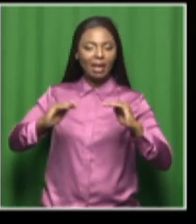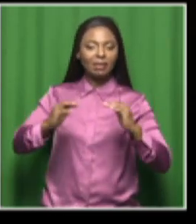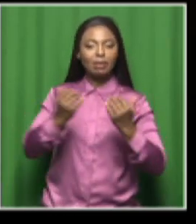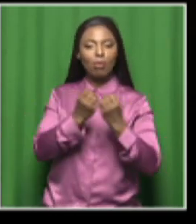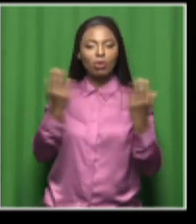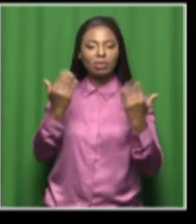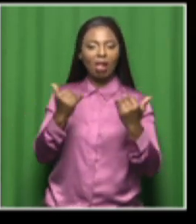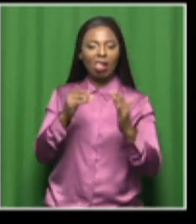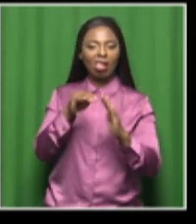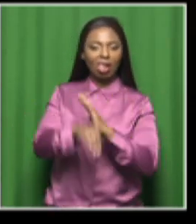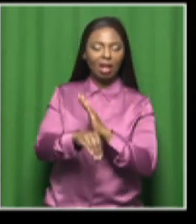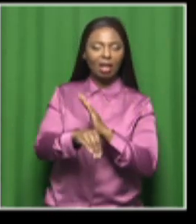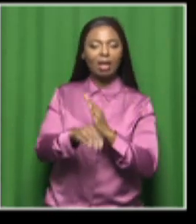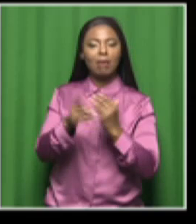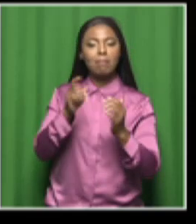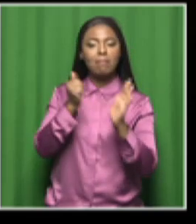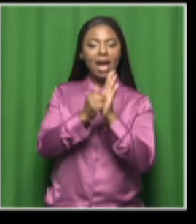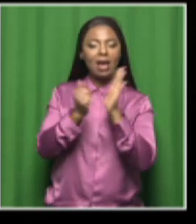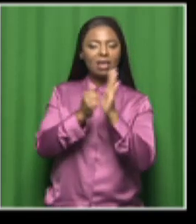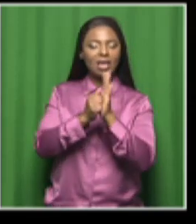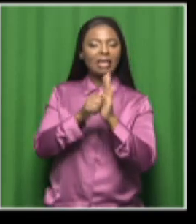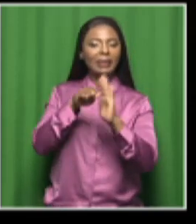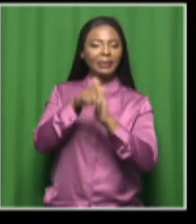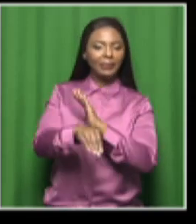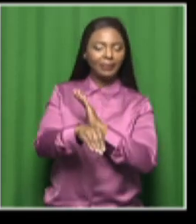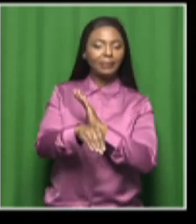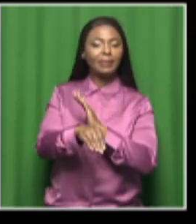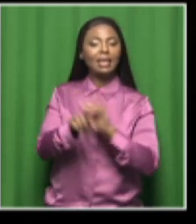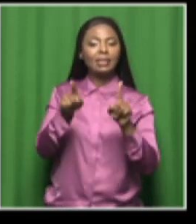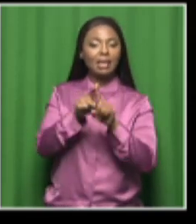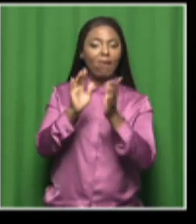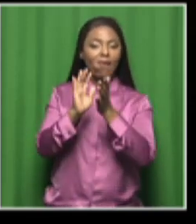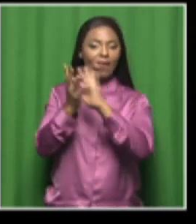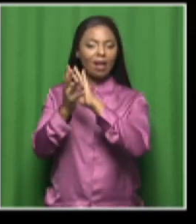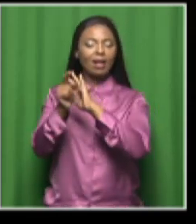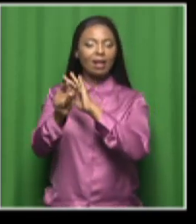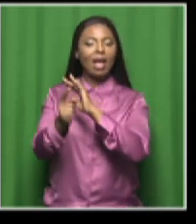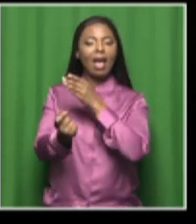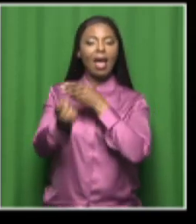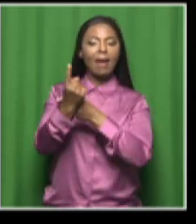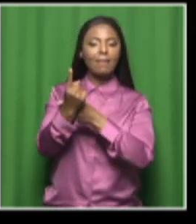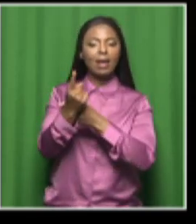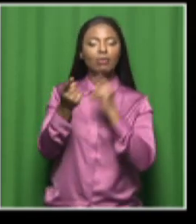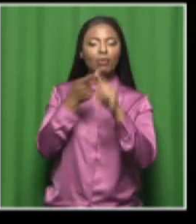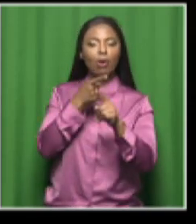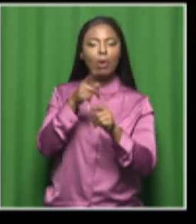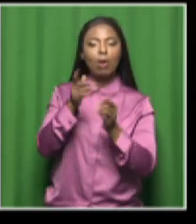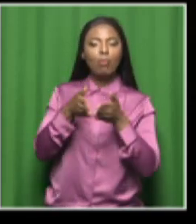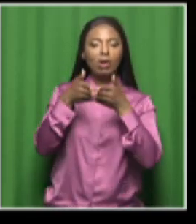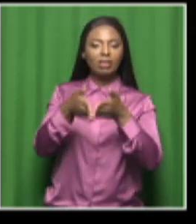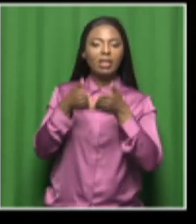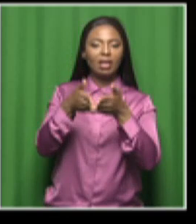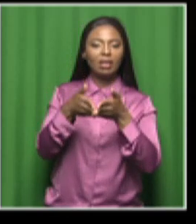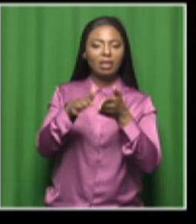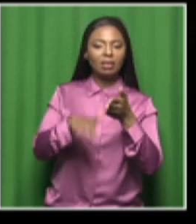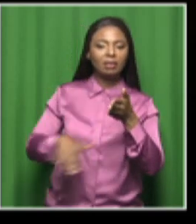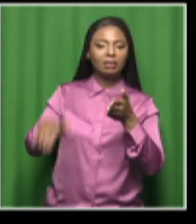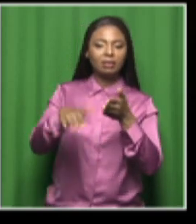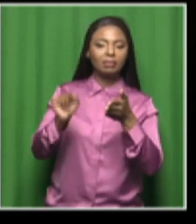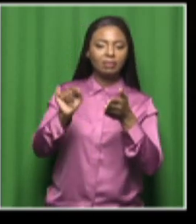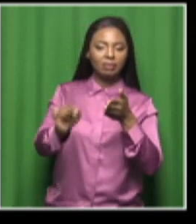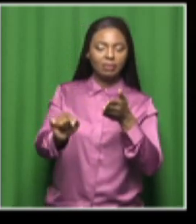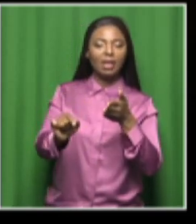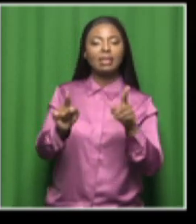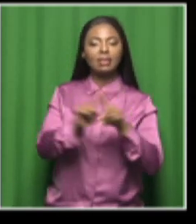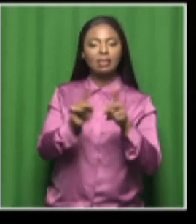in December, missing market expectations and laying bare the damage caused by port gridlock in the country's busiest harbour,